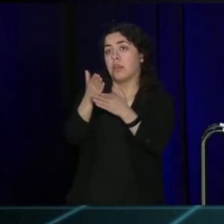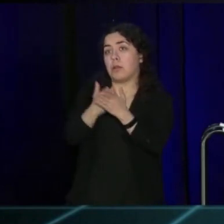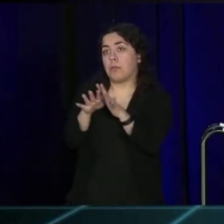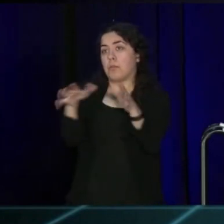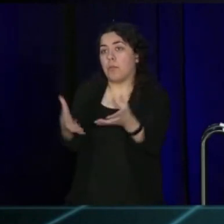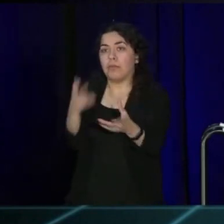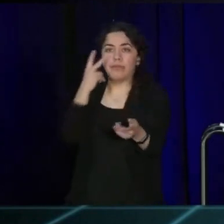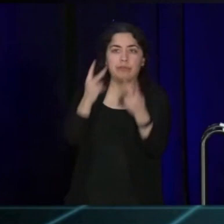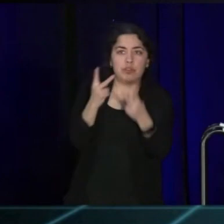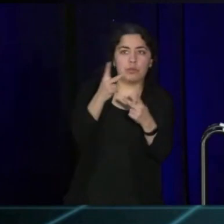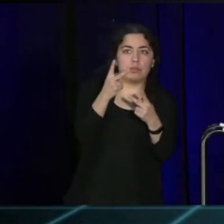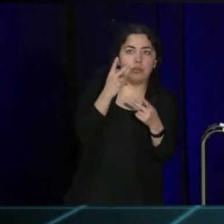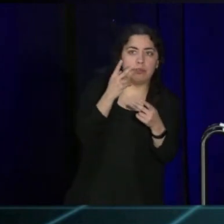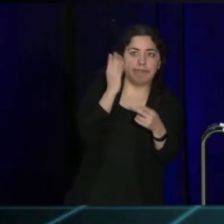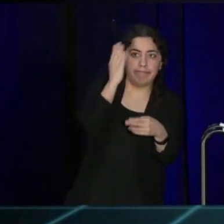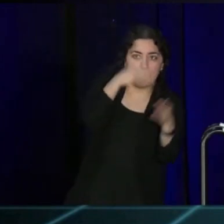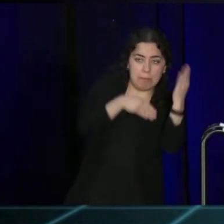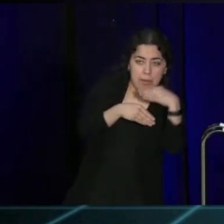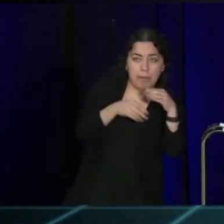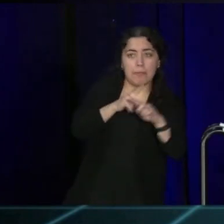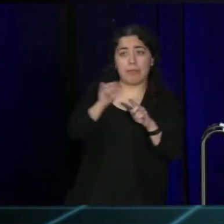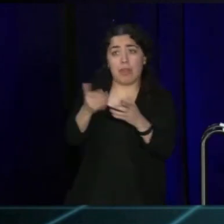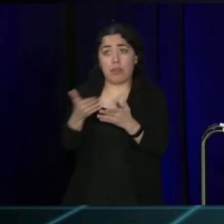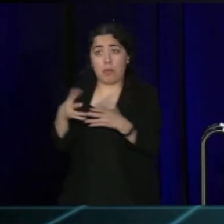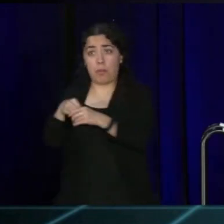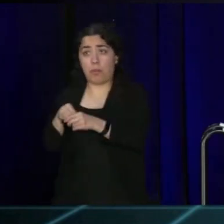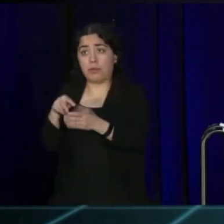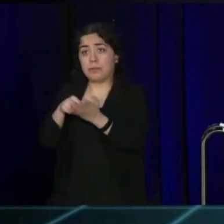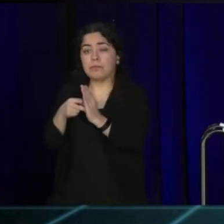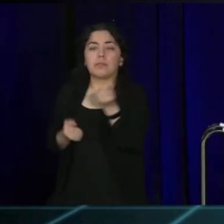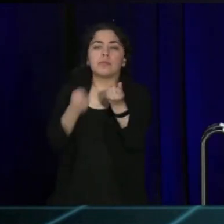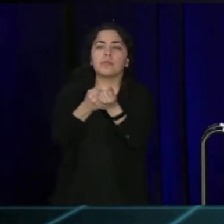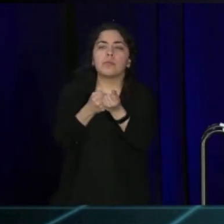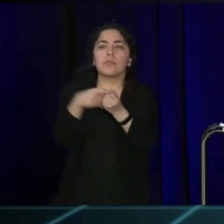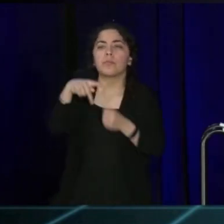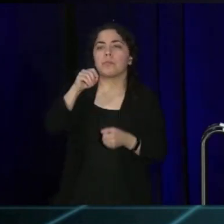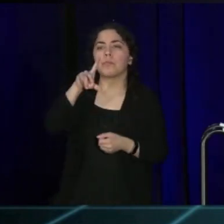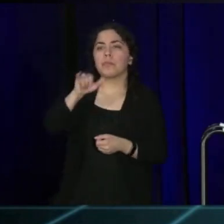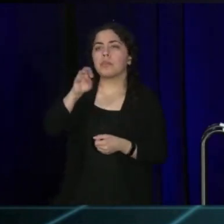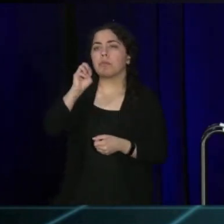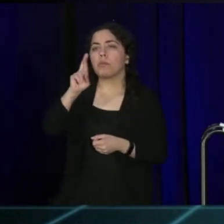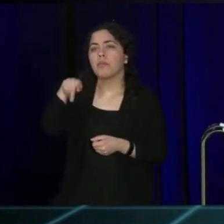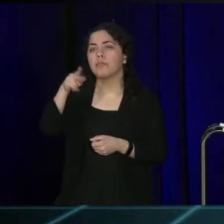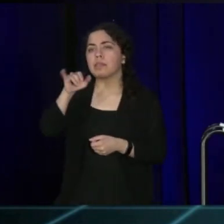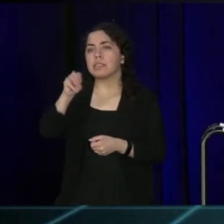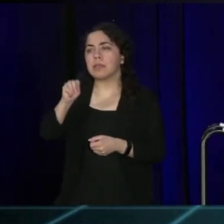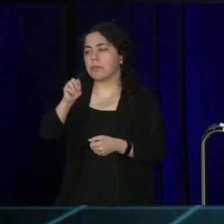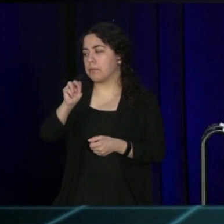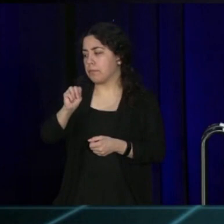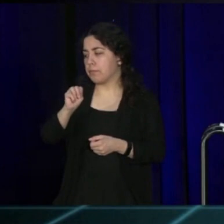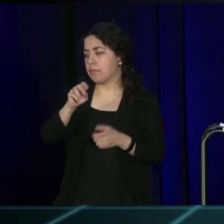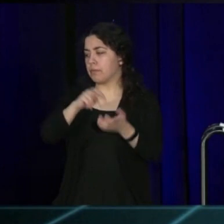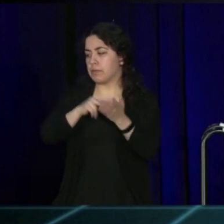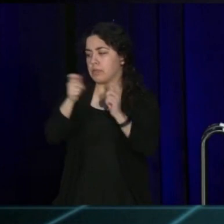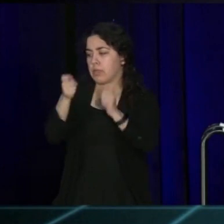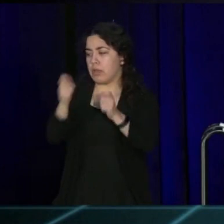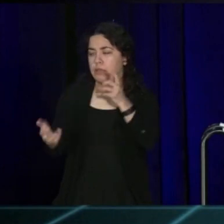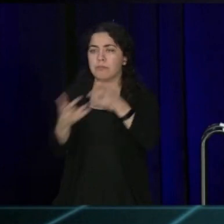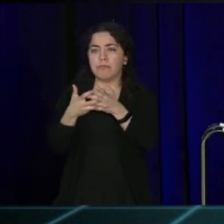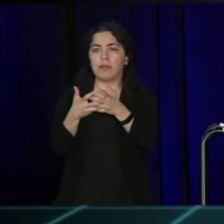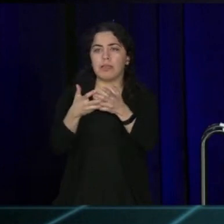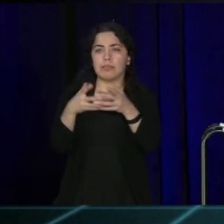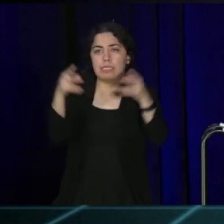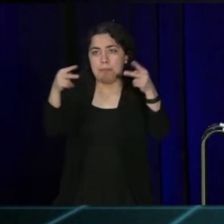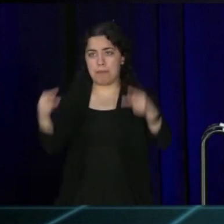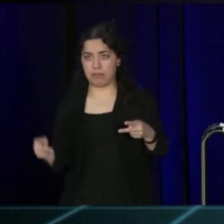hidden. And this component needs to support polymorphism with something like an as prop. So you can customize the semantic element it is rendered as